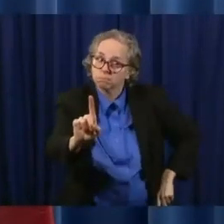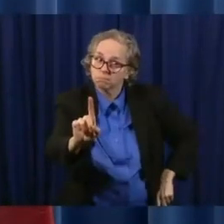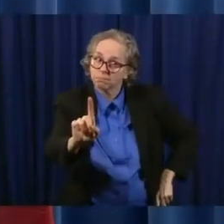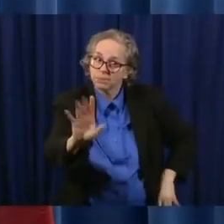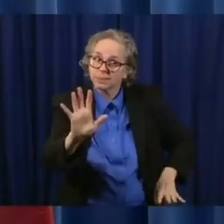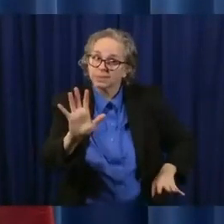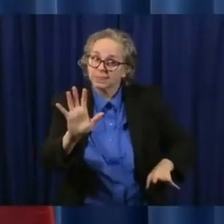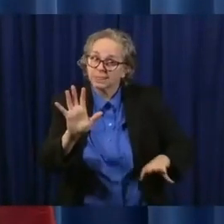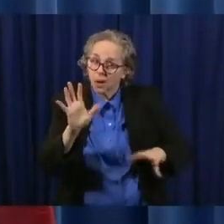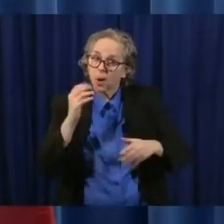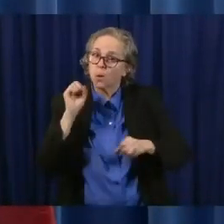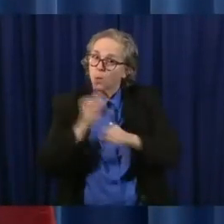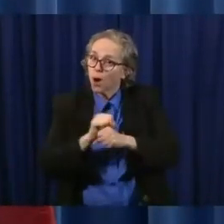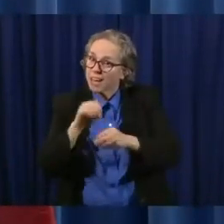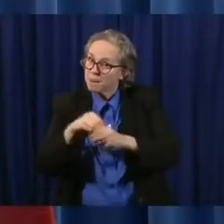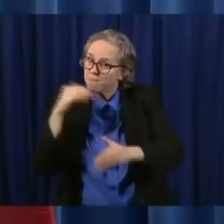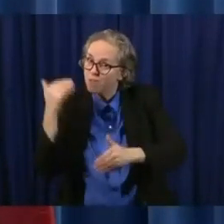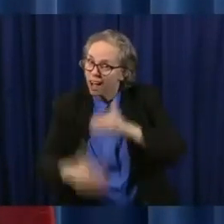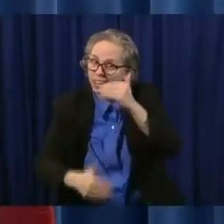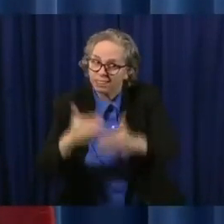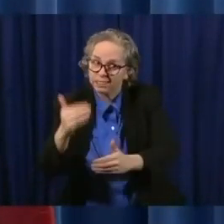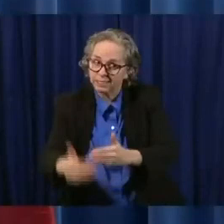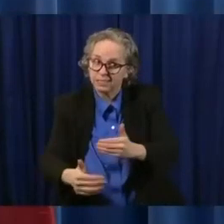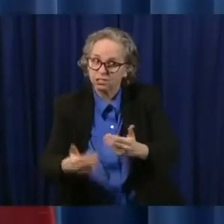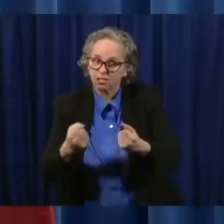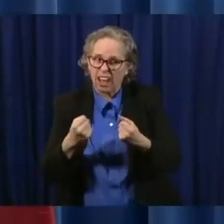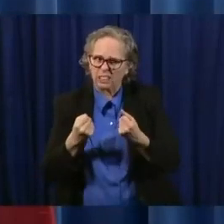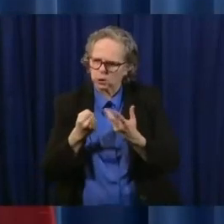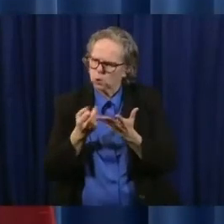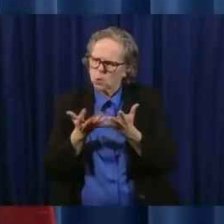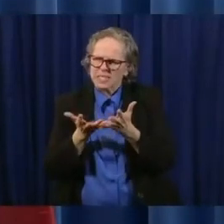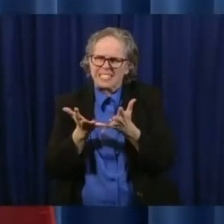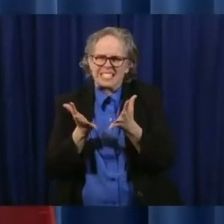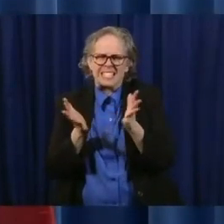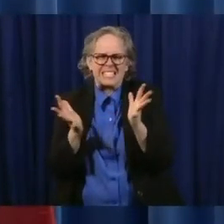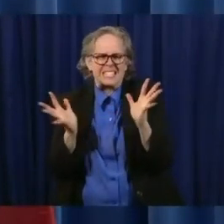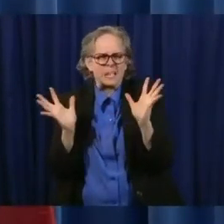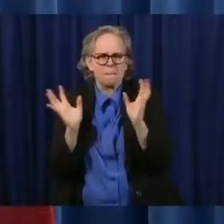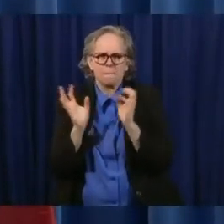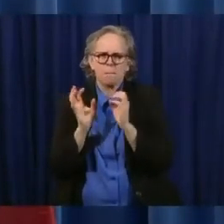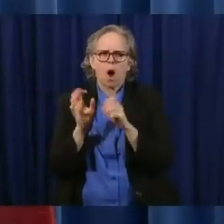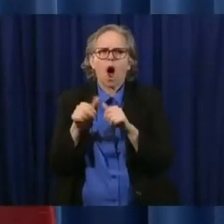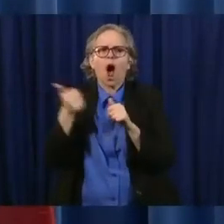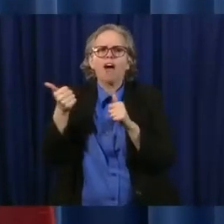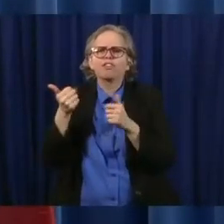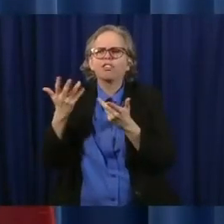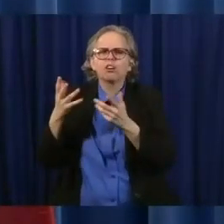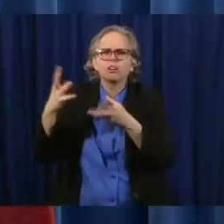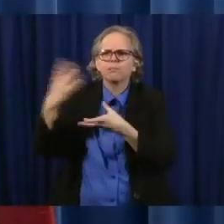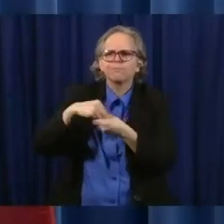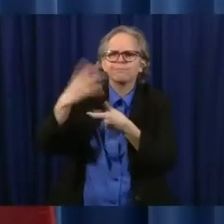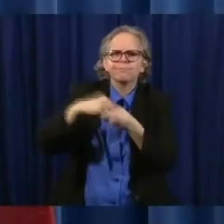to broaden that, not just with the Department of Health, but in every other agency in the state.